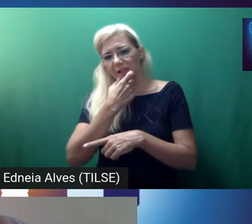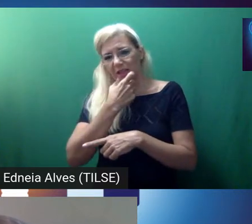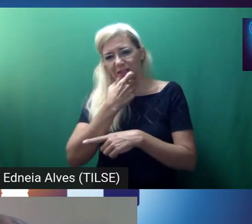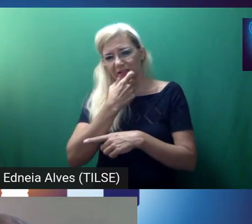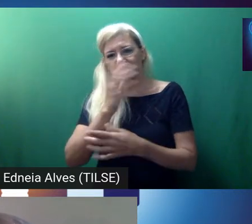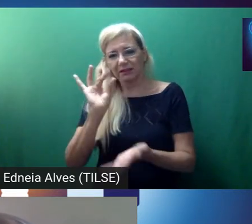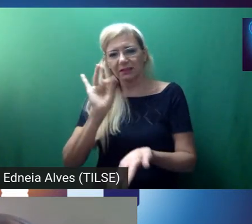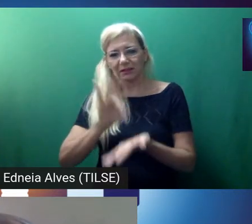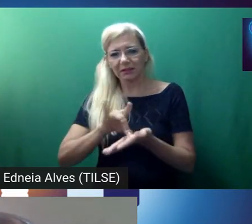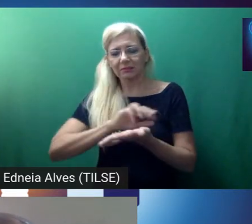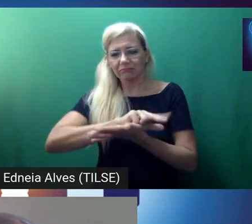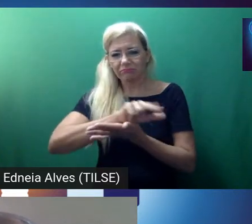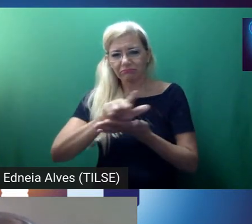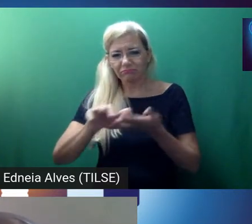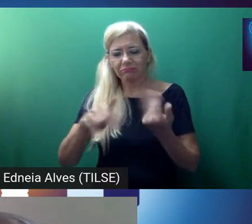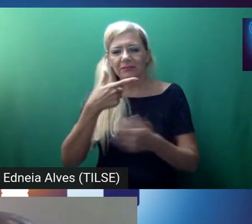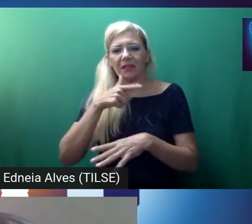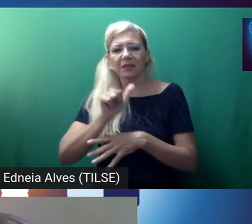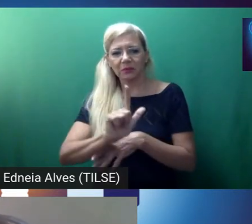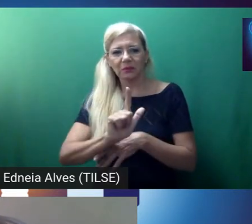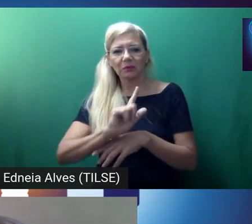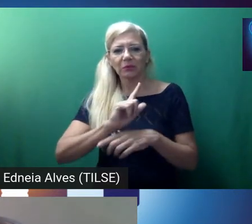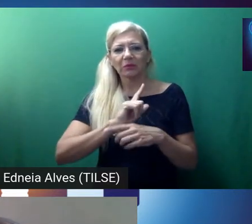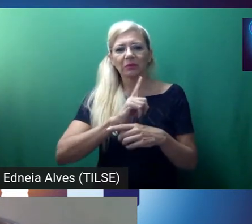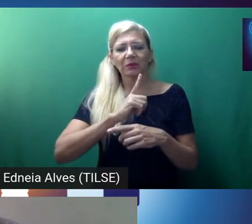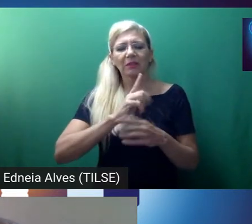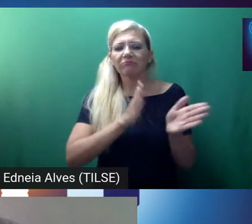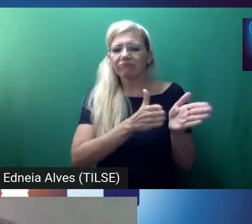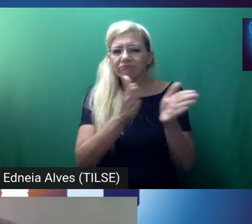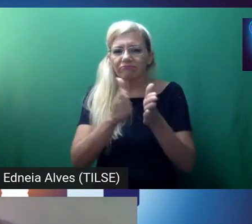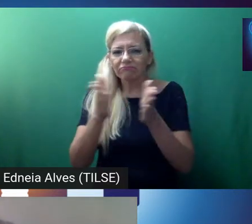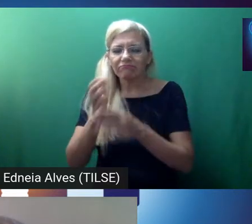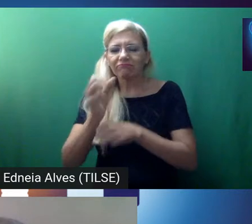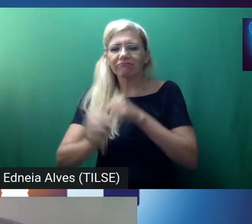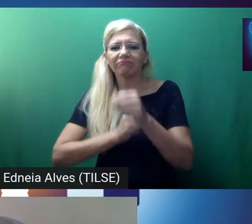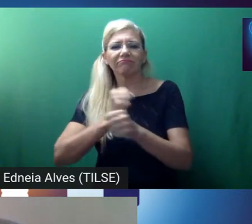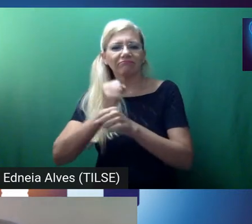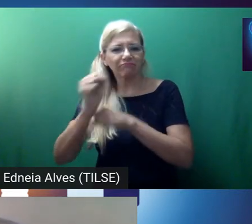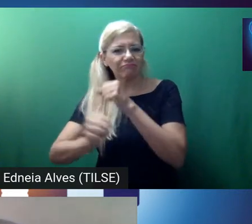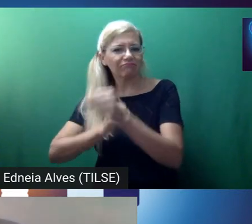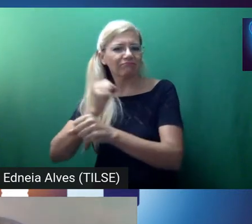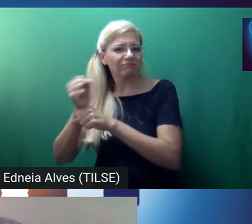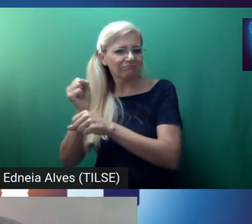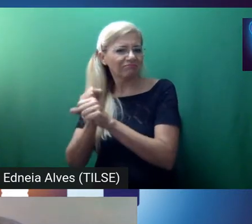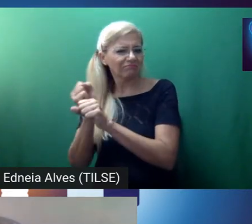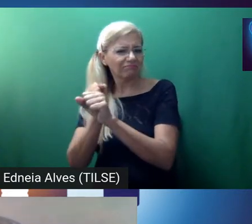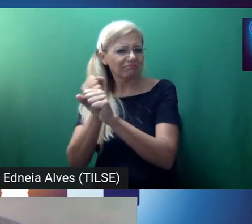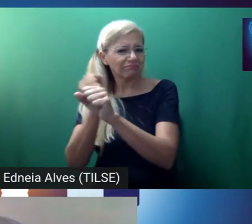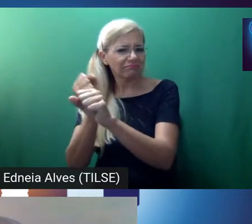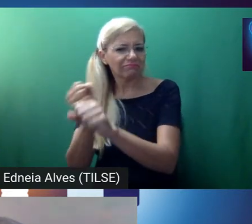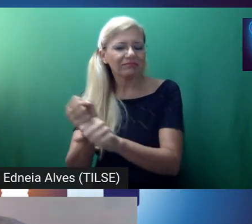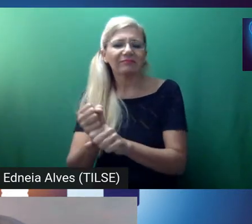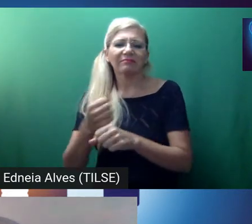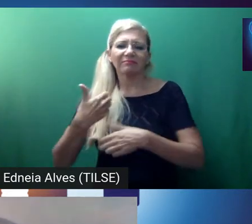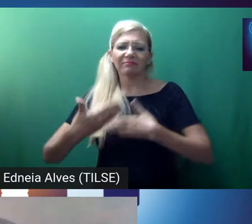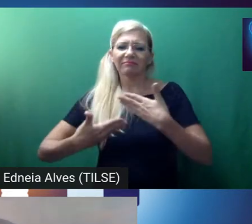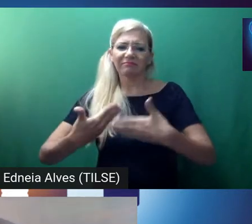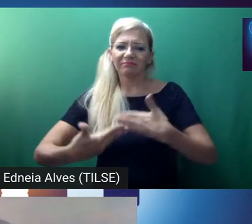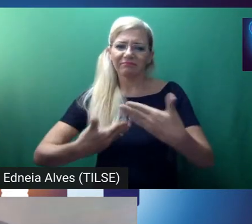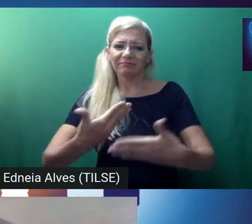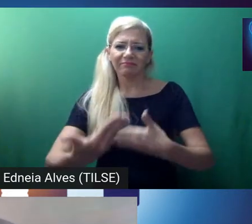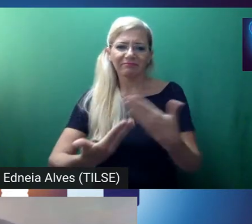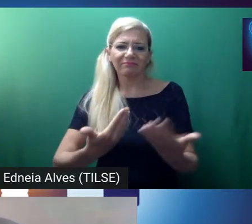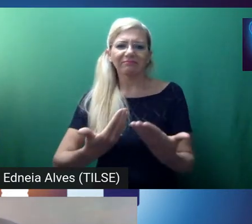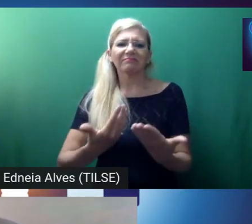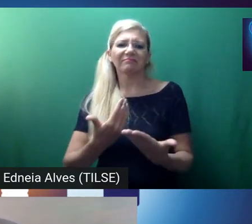of many languages over a period of 2,000 years. The idea that anyone has a dominant or best